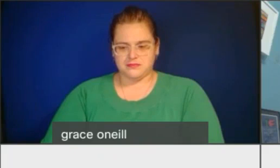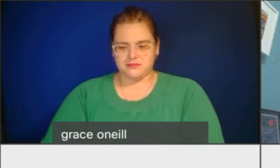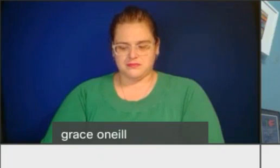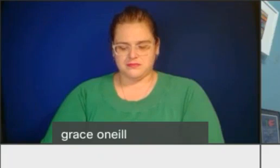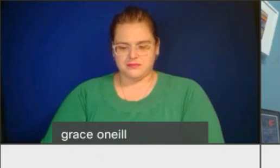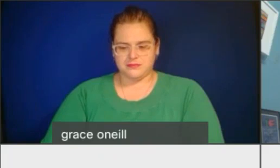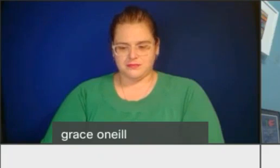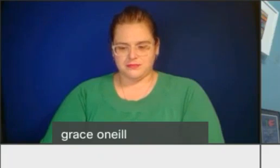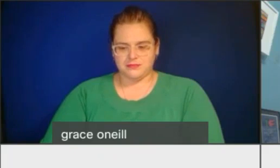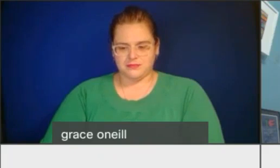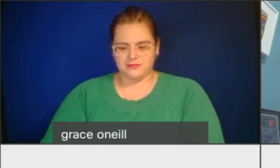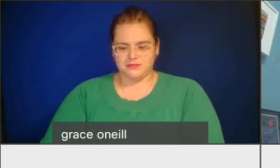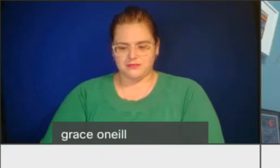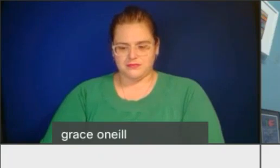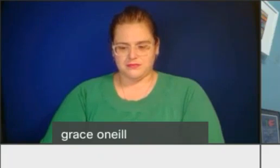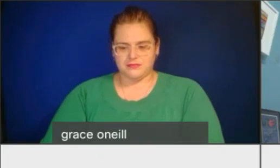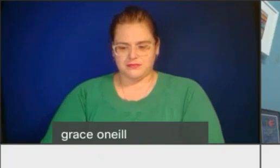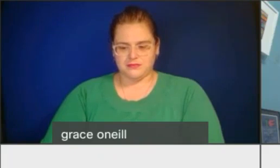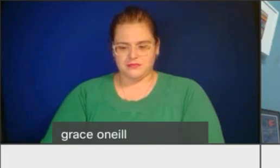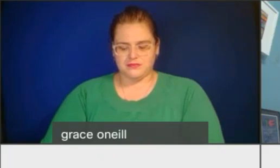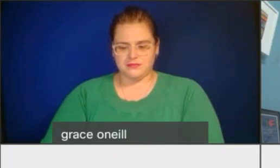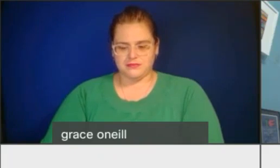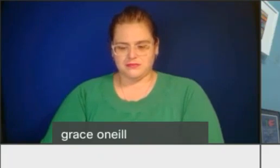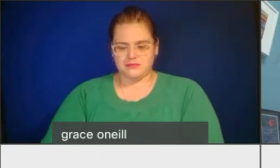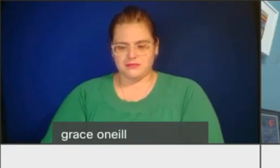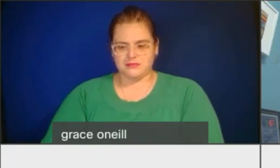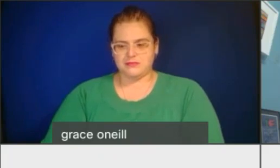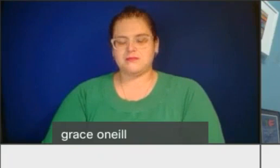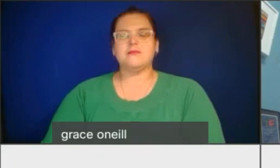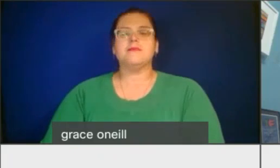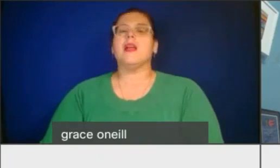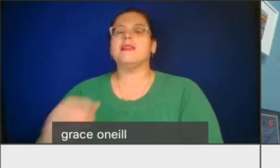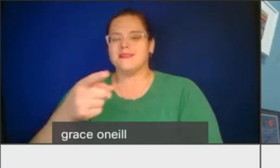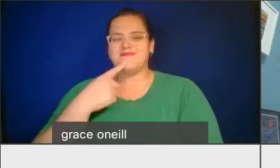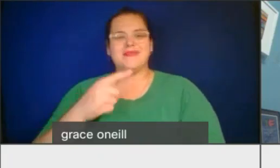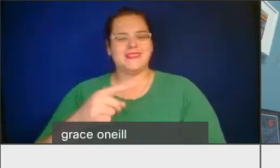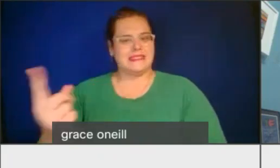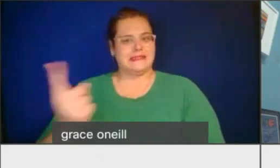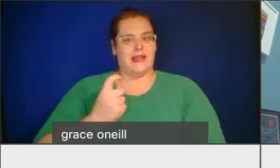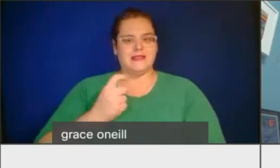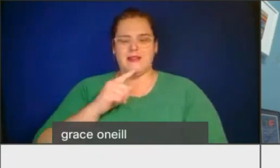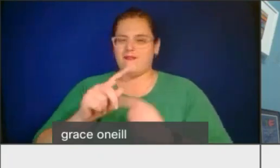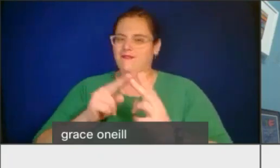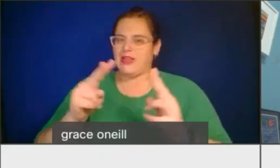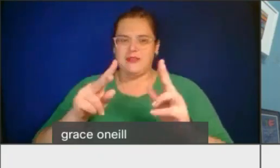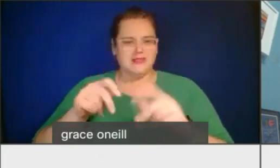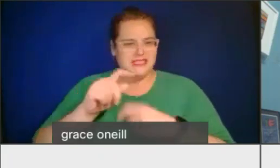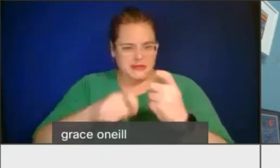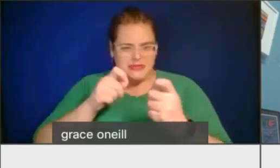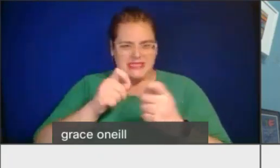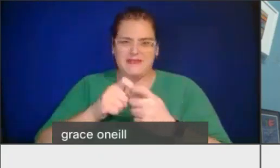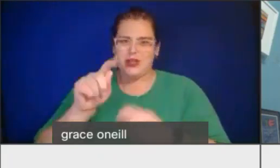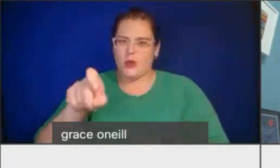So there's a very person-specific question here, and I would suggest talking to the person's team. It's